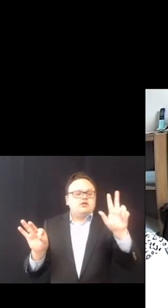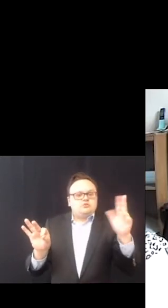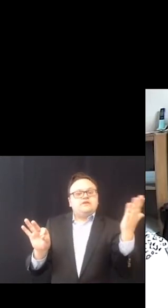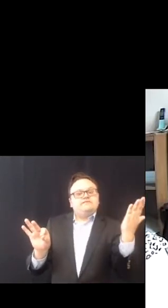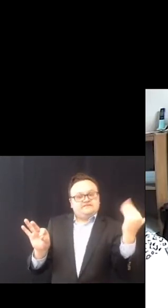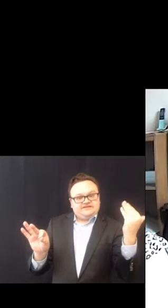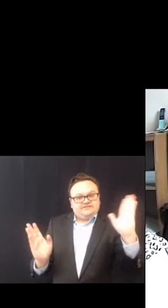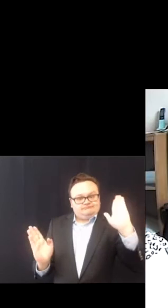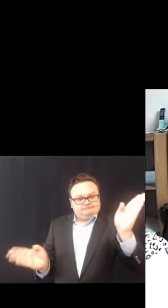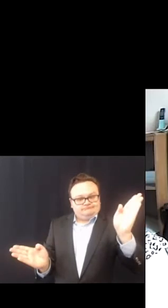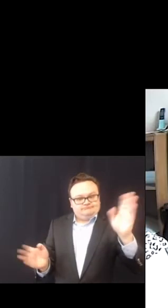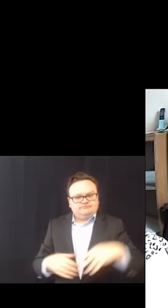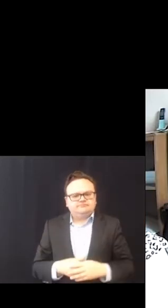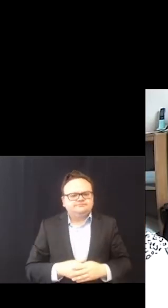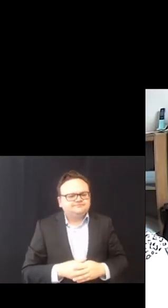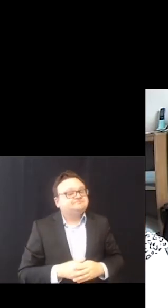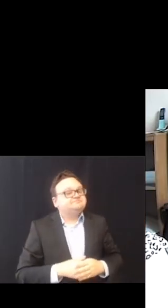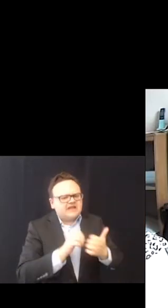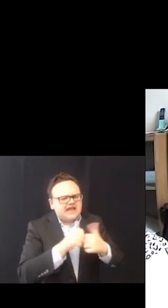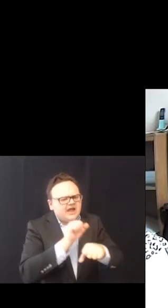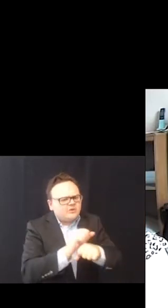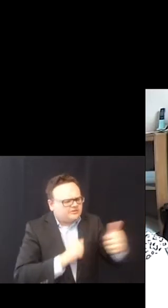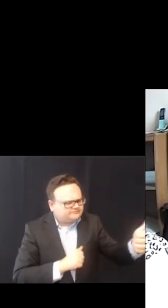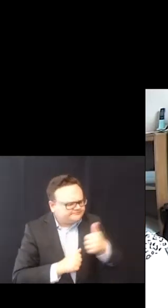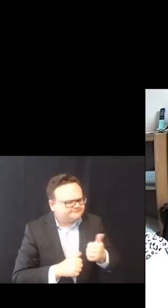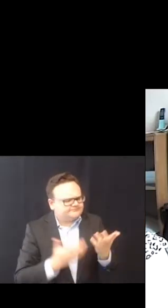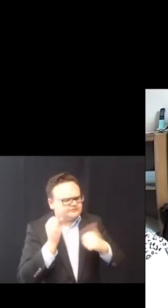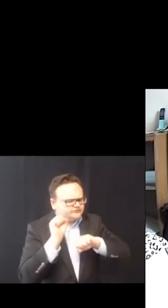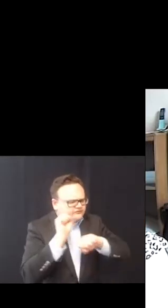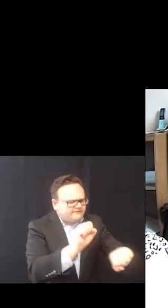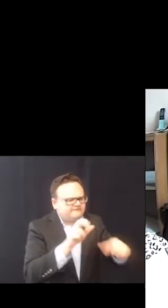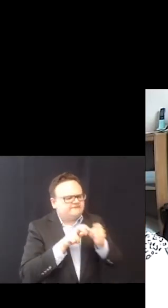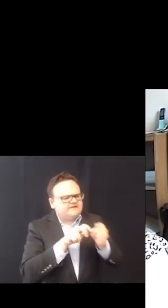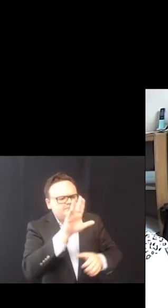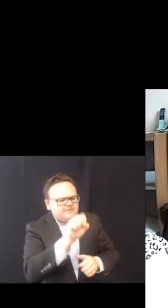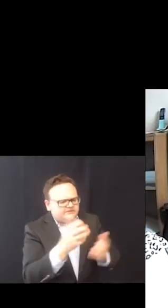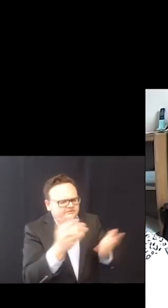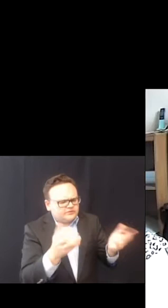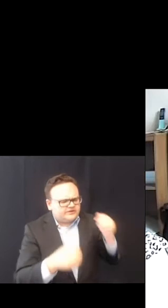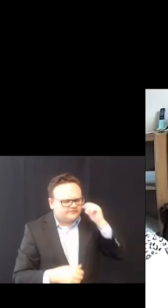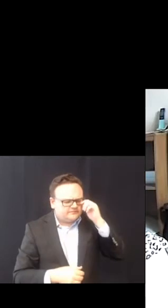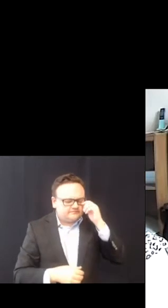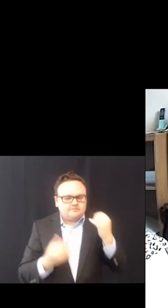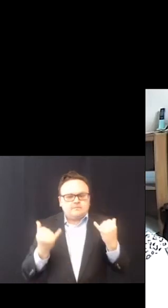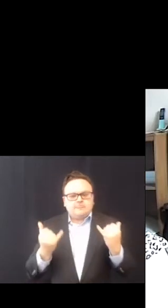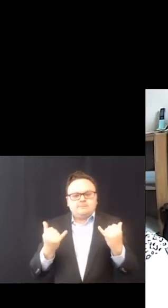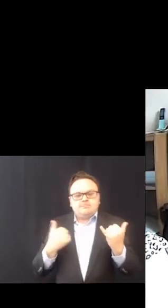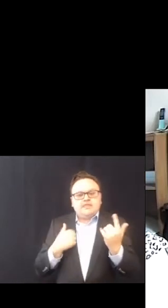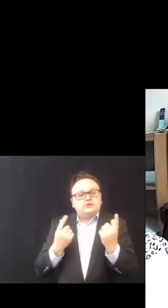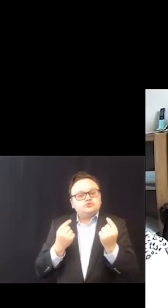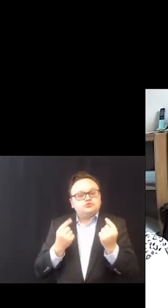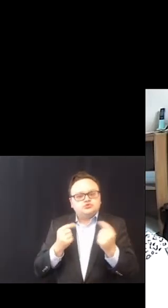Ooh, and how do you get to work? Do you take the bus? Do you drive? What do you do? Right now I'm practicing driving